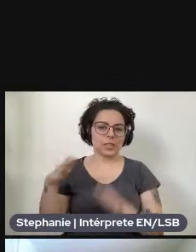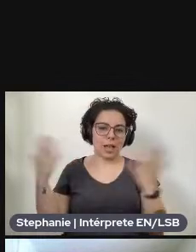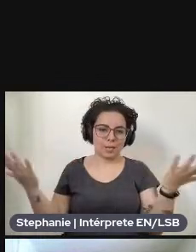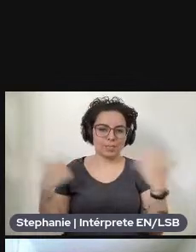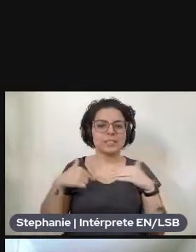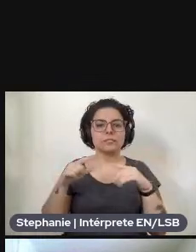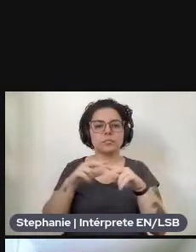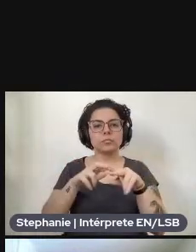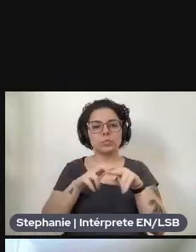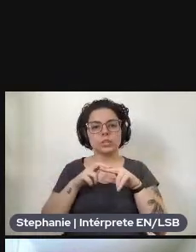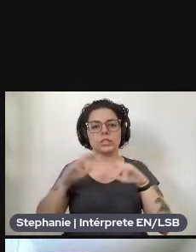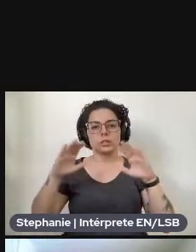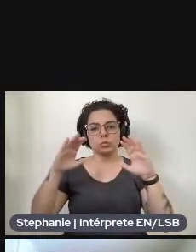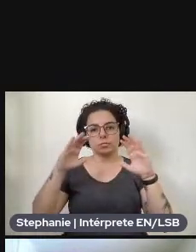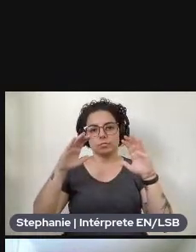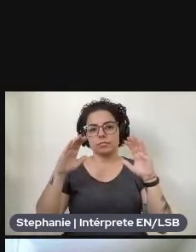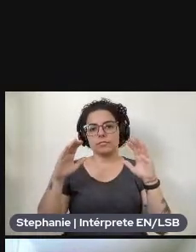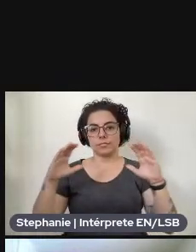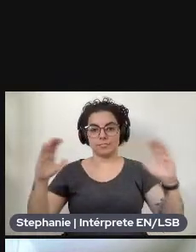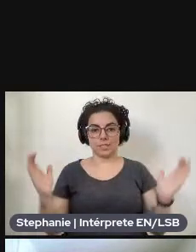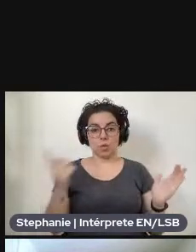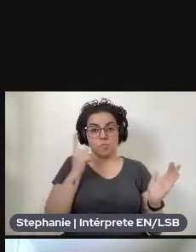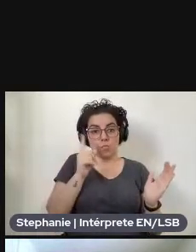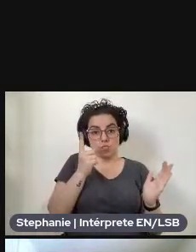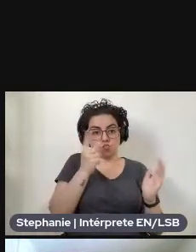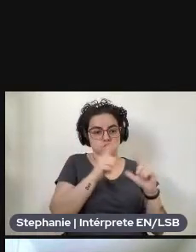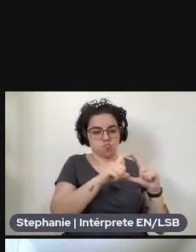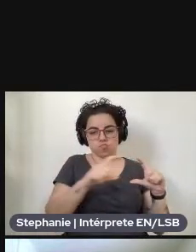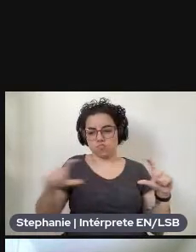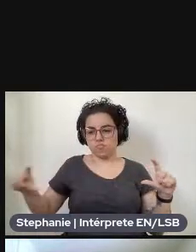speaker, because the speaker doesn't know the cat yet.